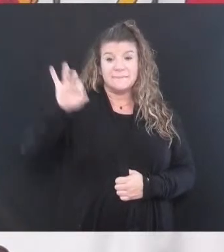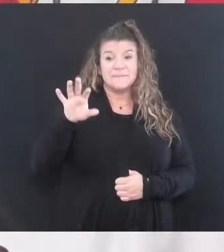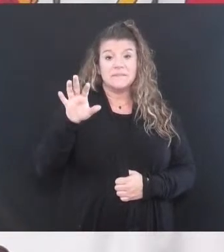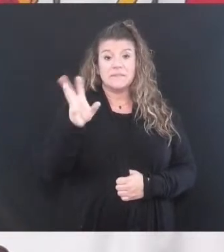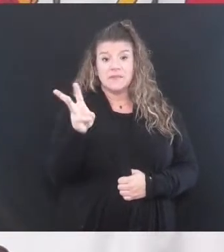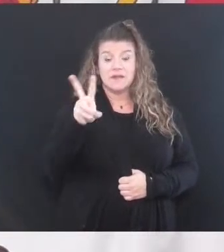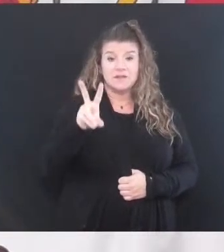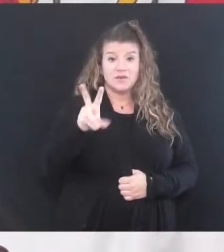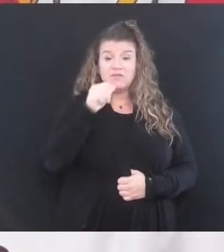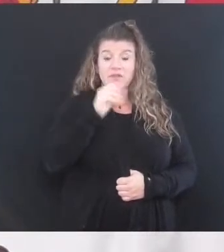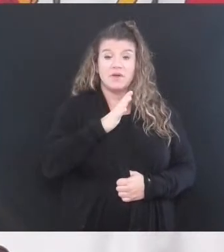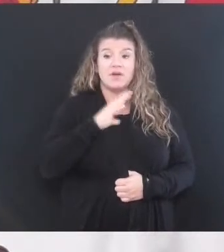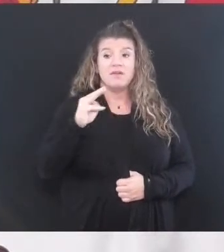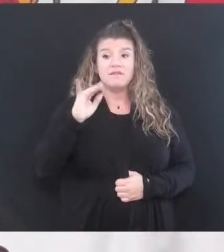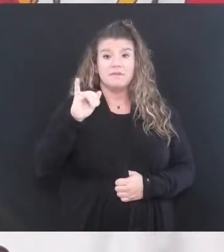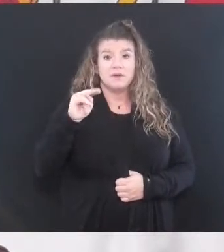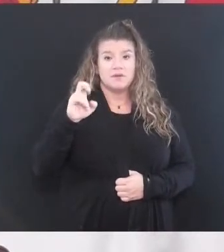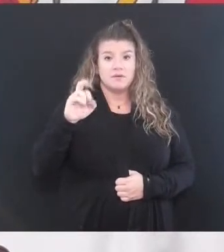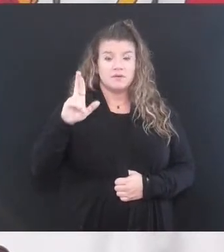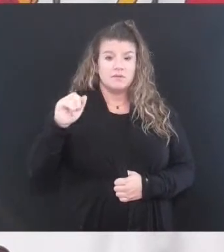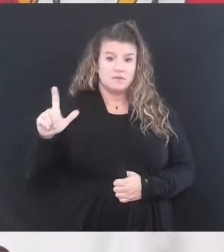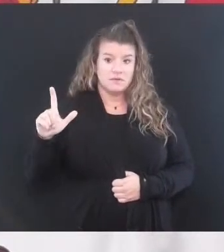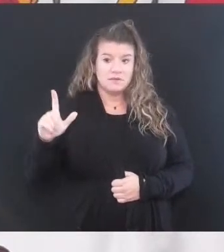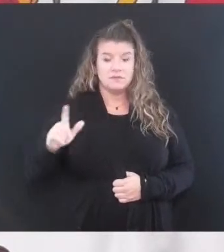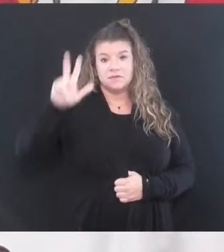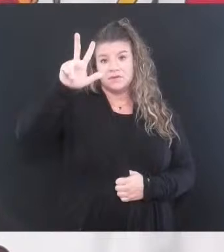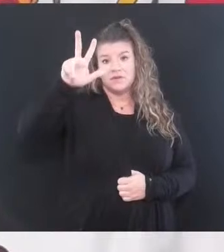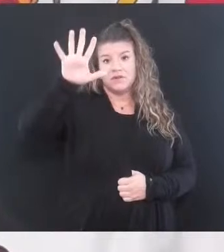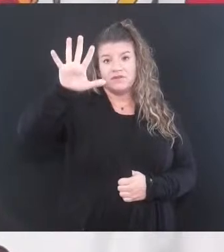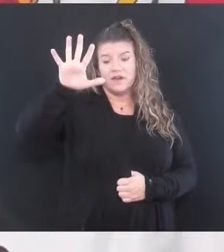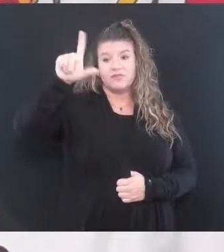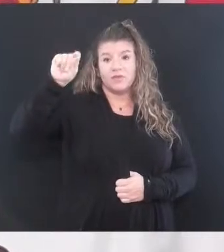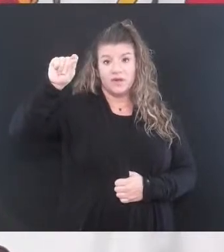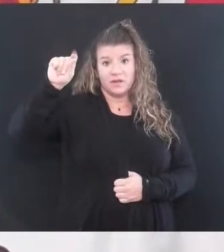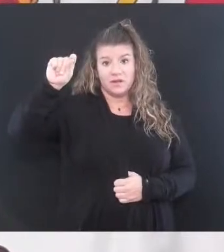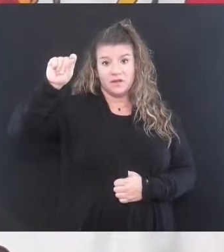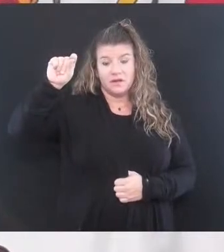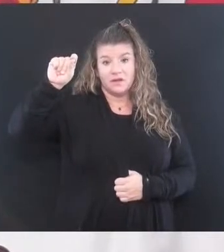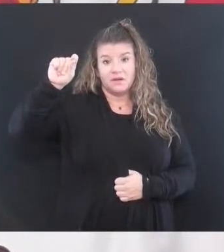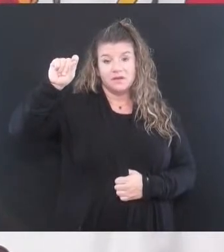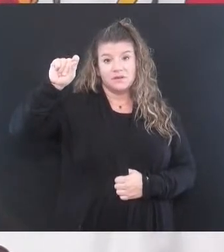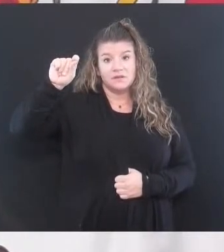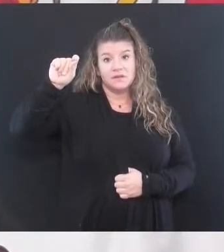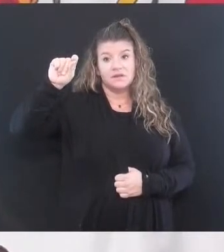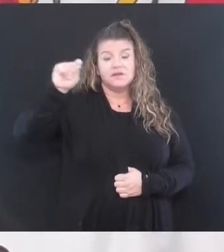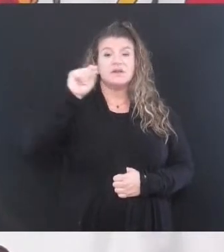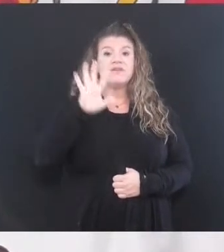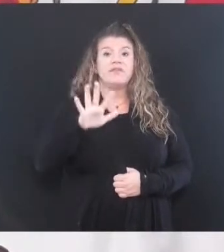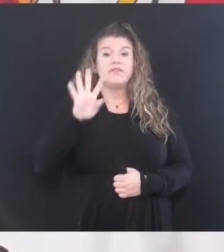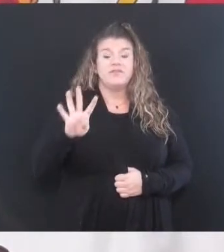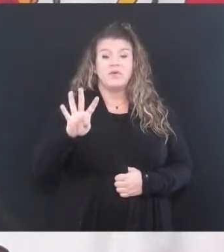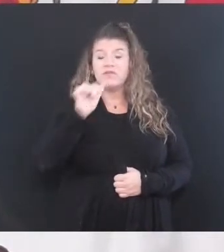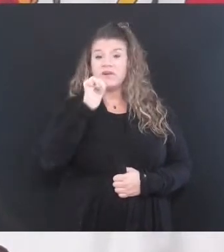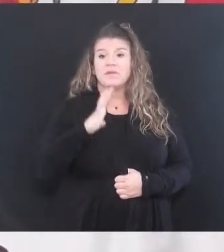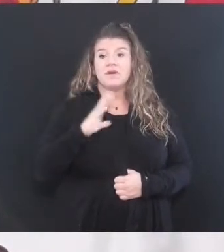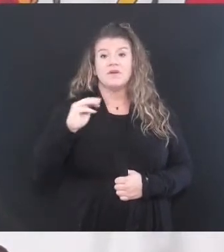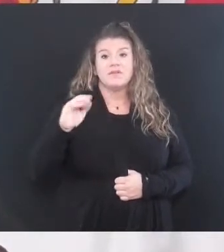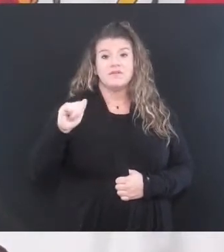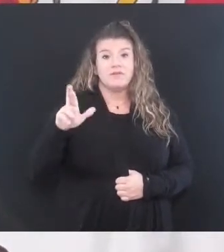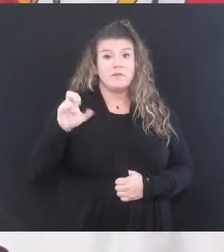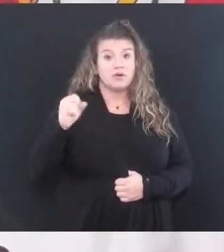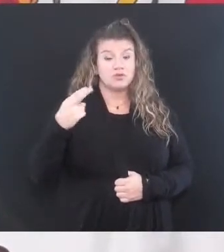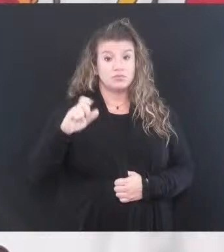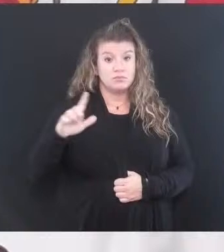62-year-old female from Mineral County. The 3,520th death a 54-year-old female from Marshall